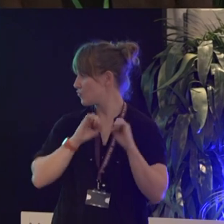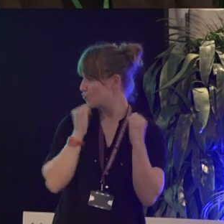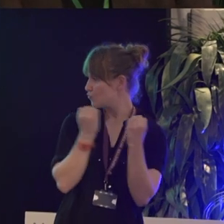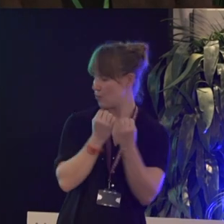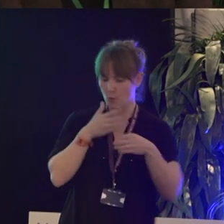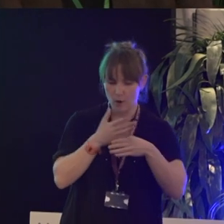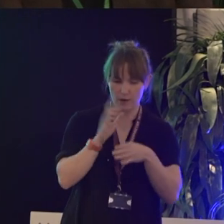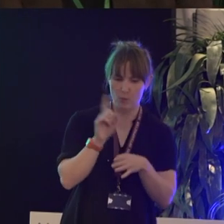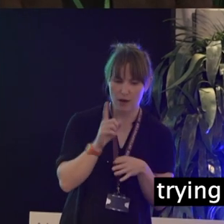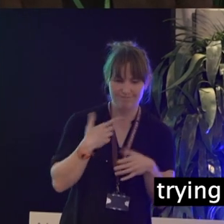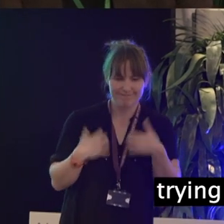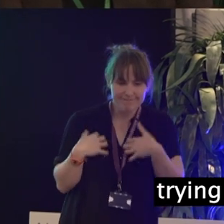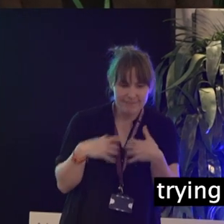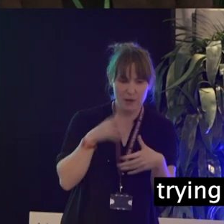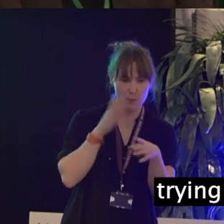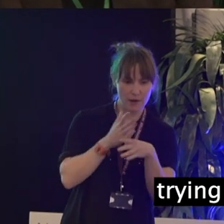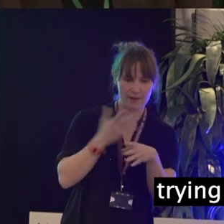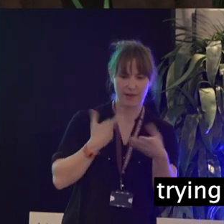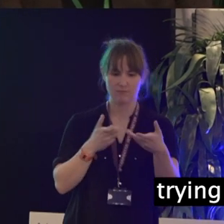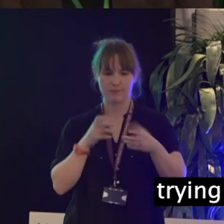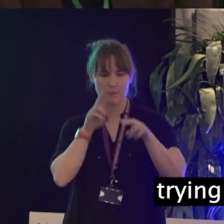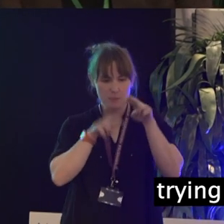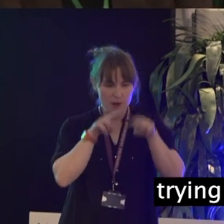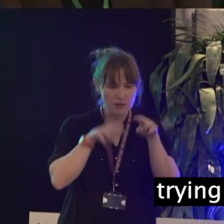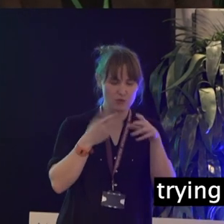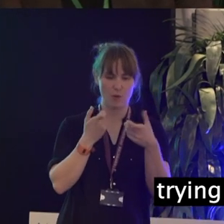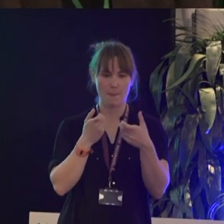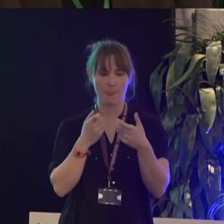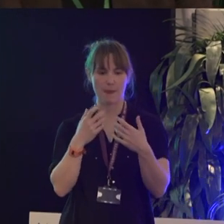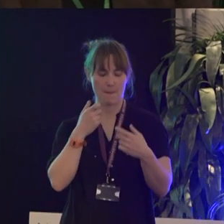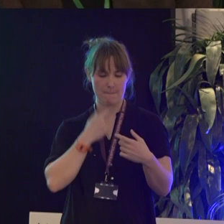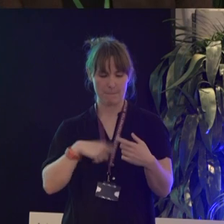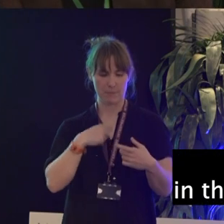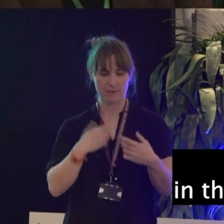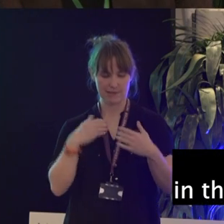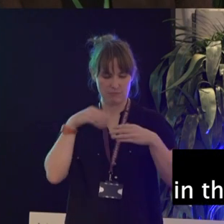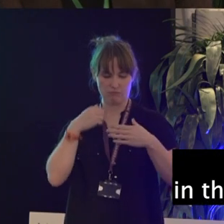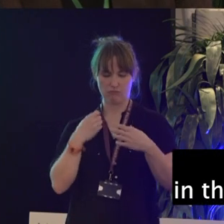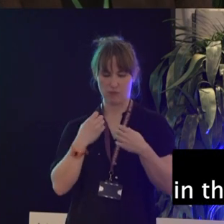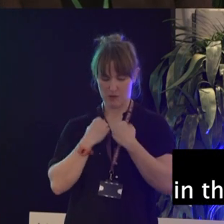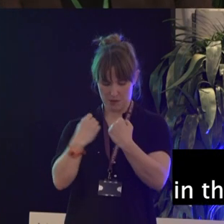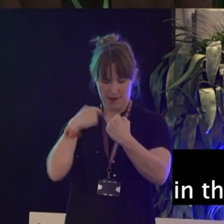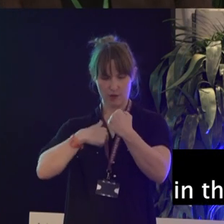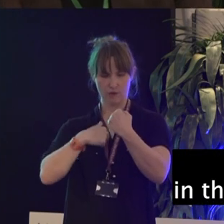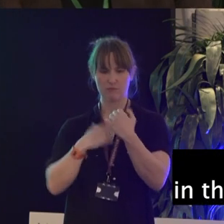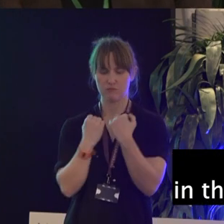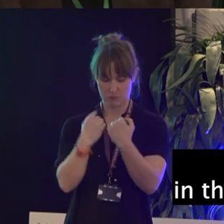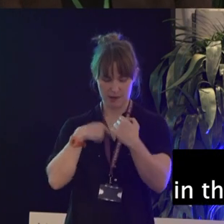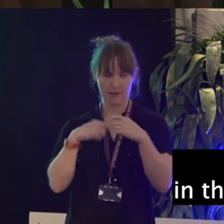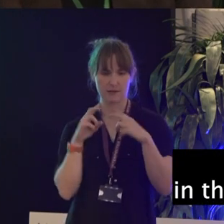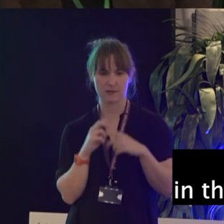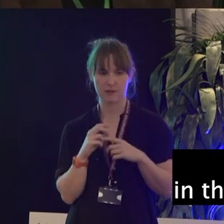of very excited about trying to measure people's inner states. And specifically in the context